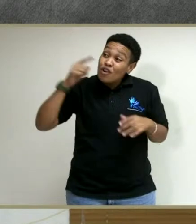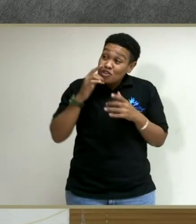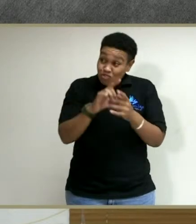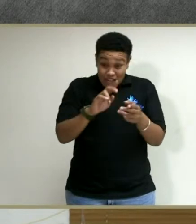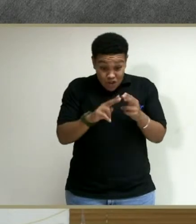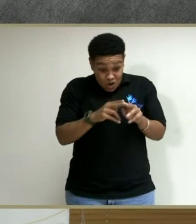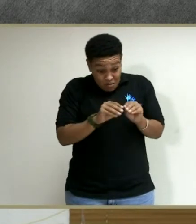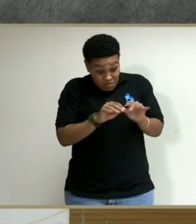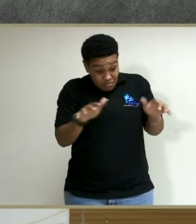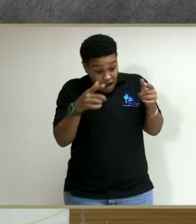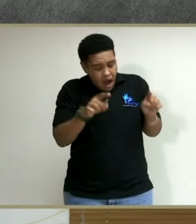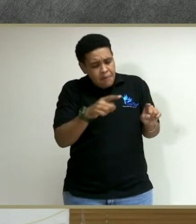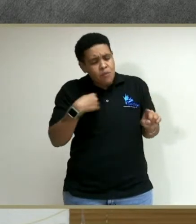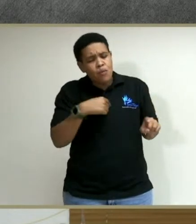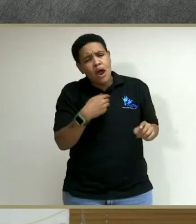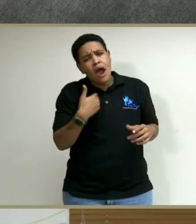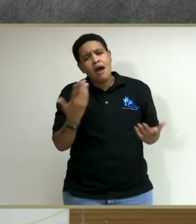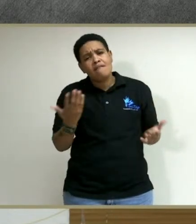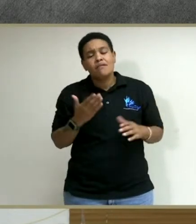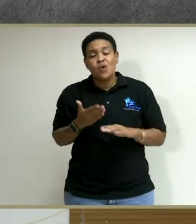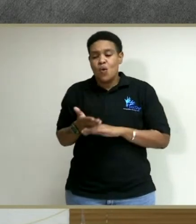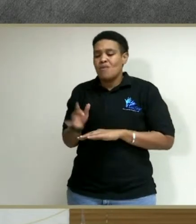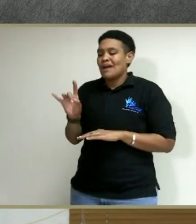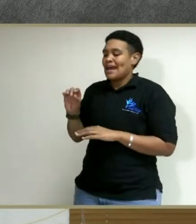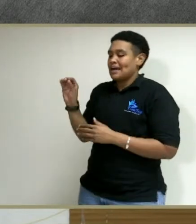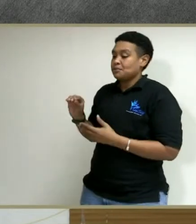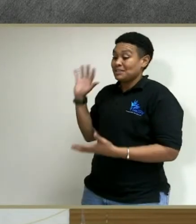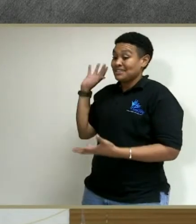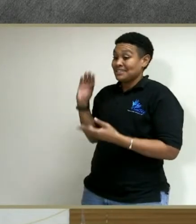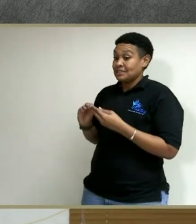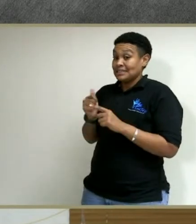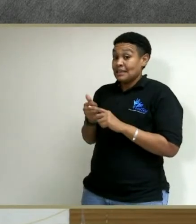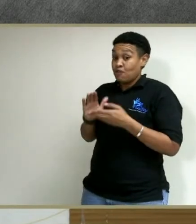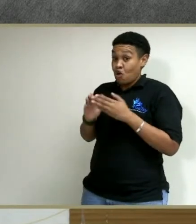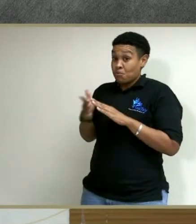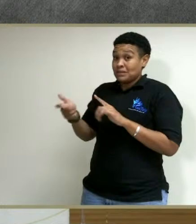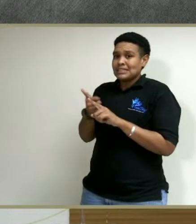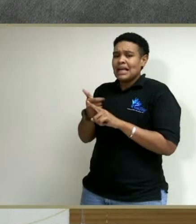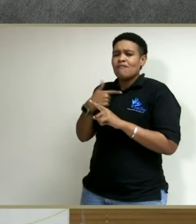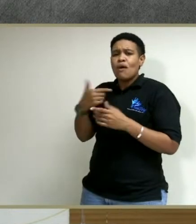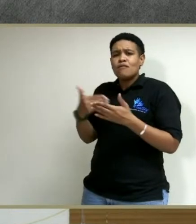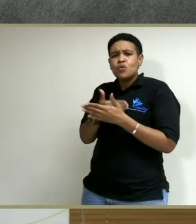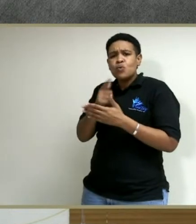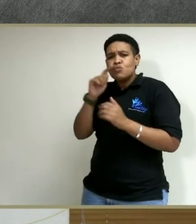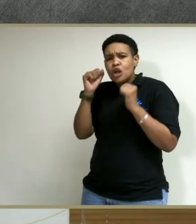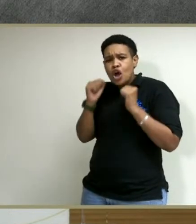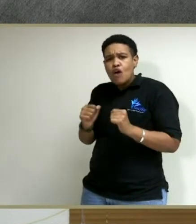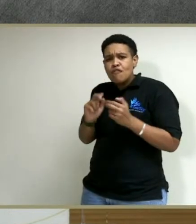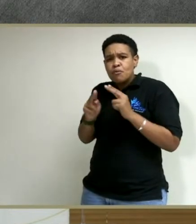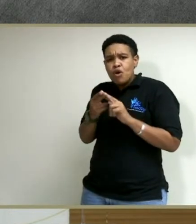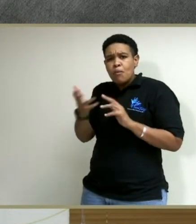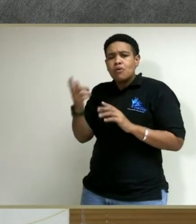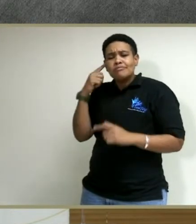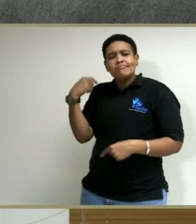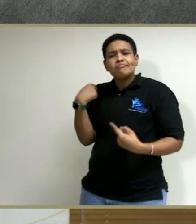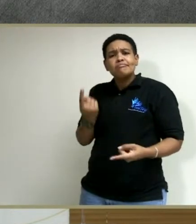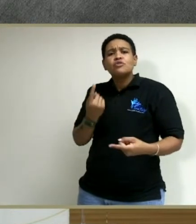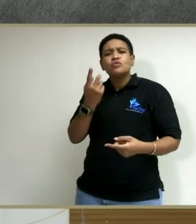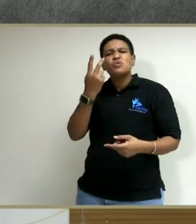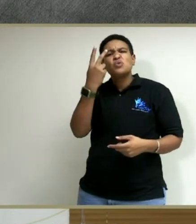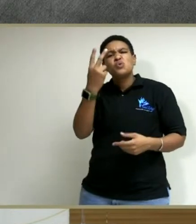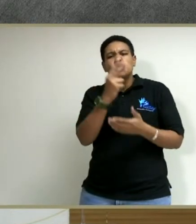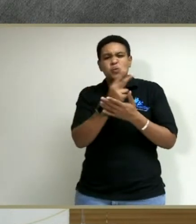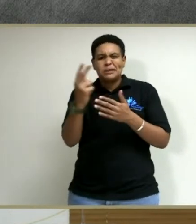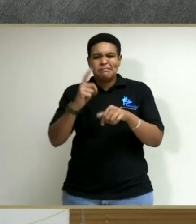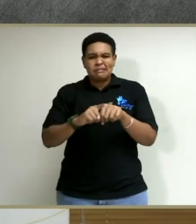of cases, we had over 80% of communities that had new confirmed cases over a